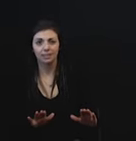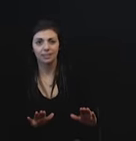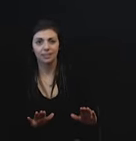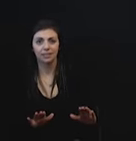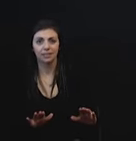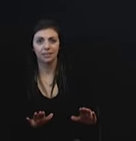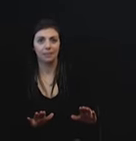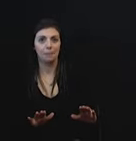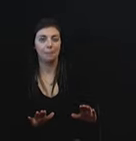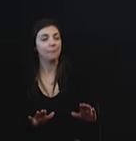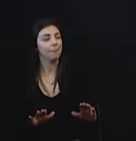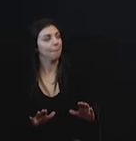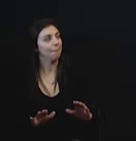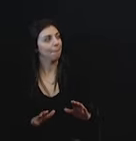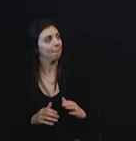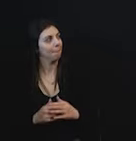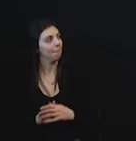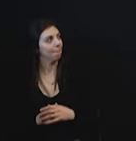peace.